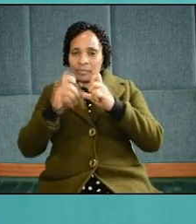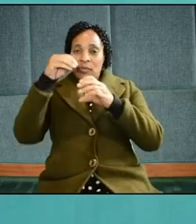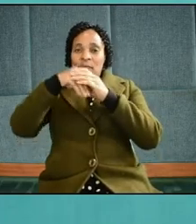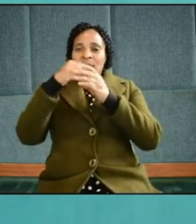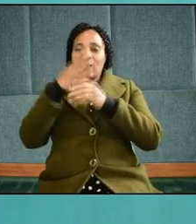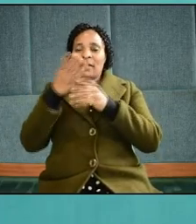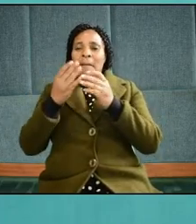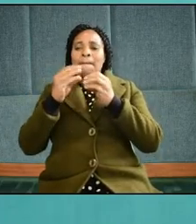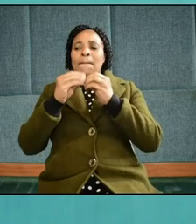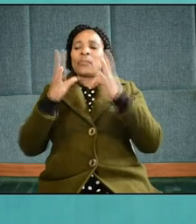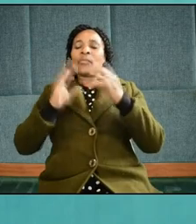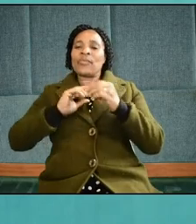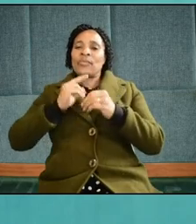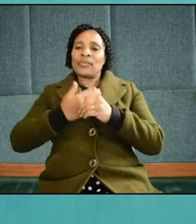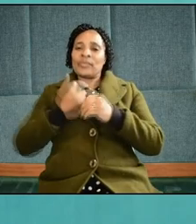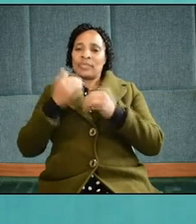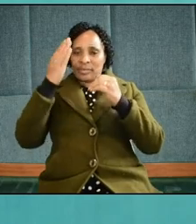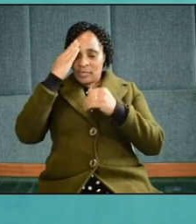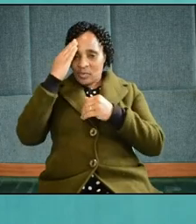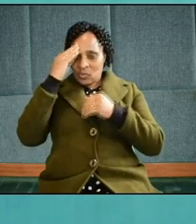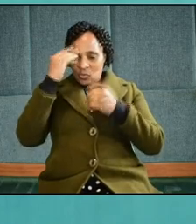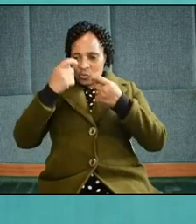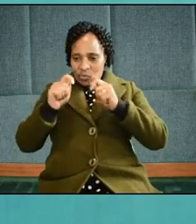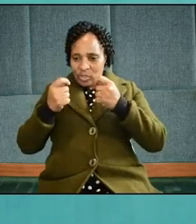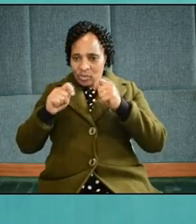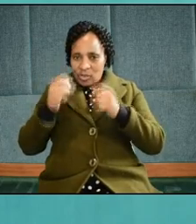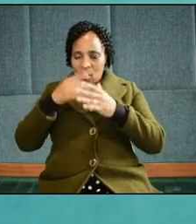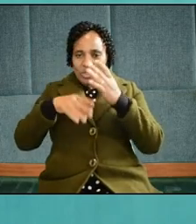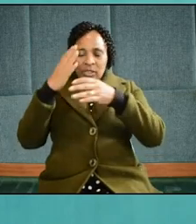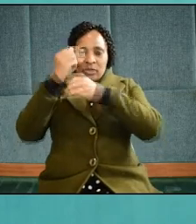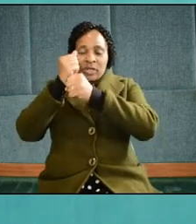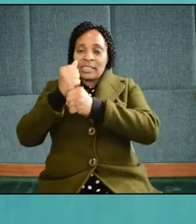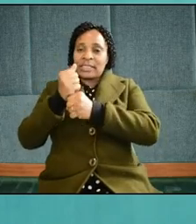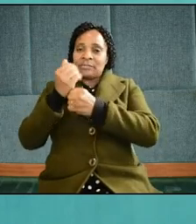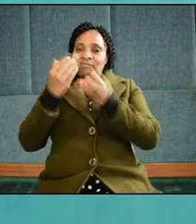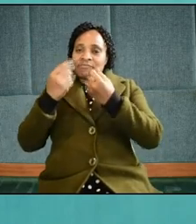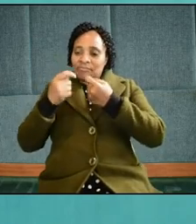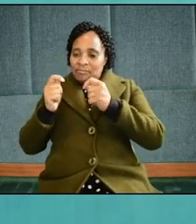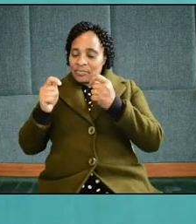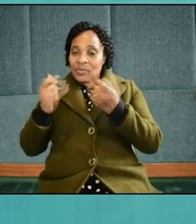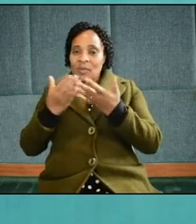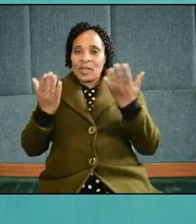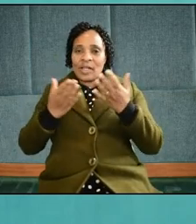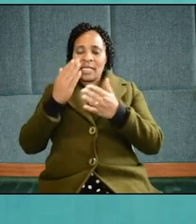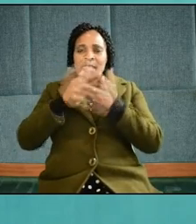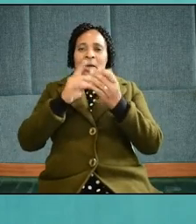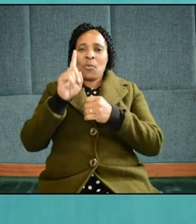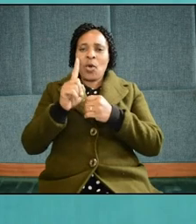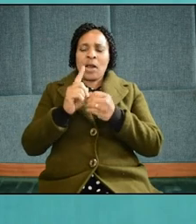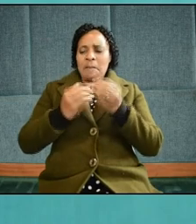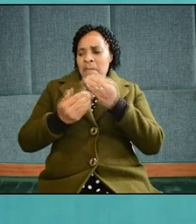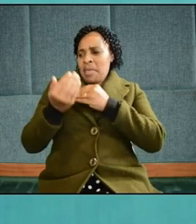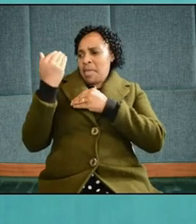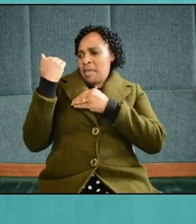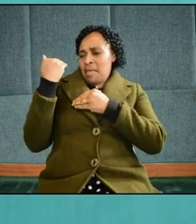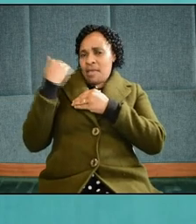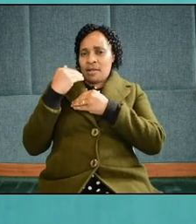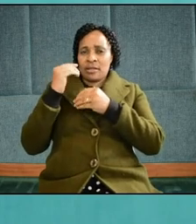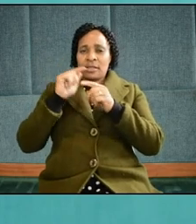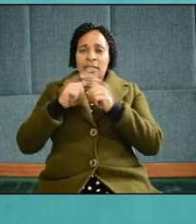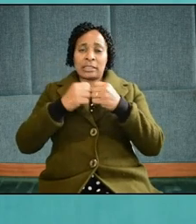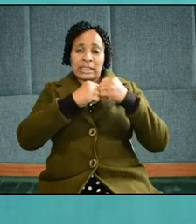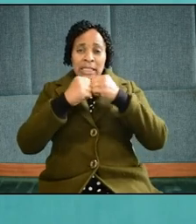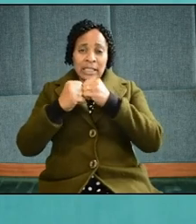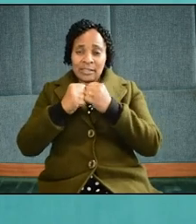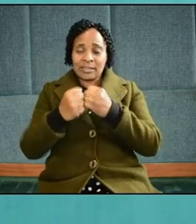I'm sure most of us have, you know, maybe tried that trust test, where there's, you know, someone behind you and you're